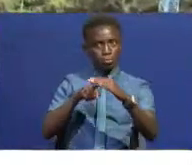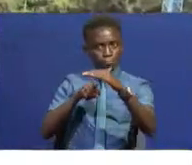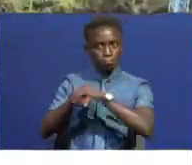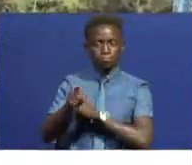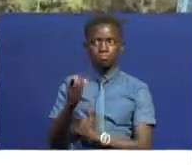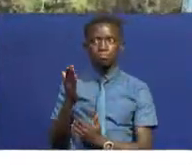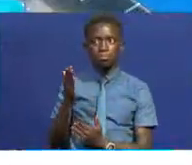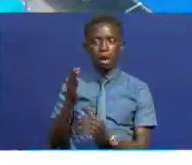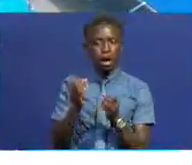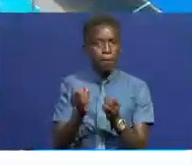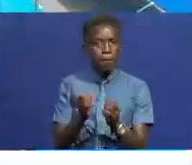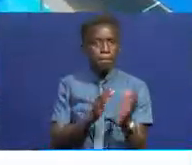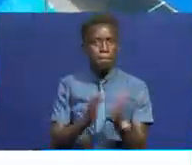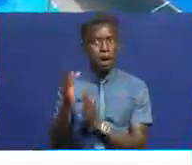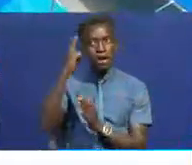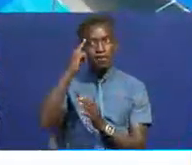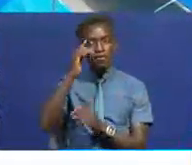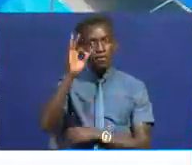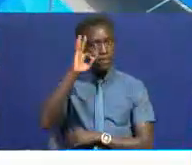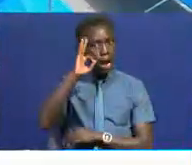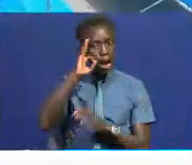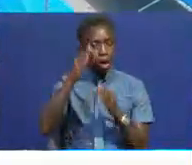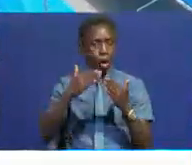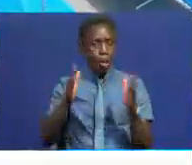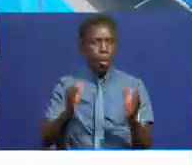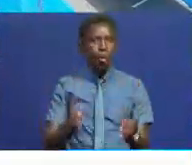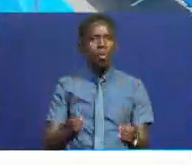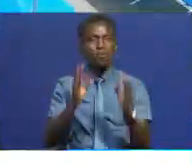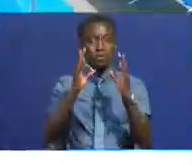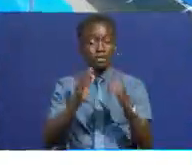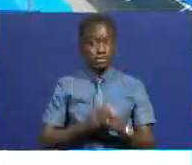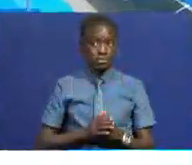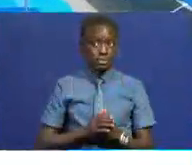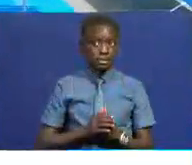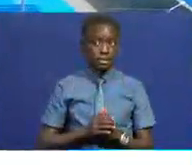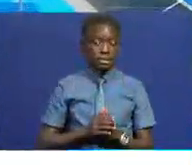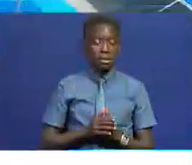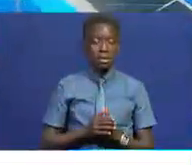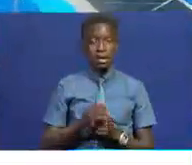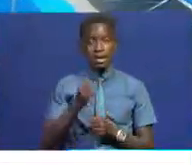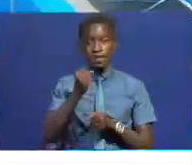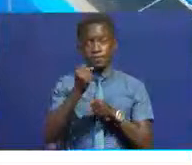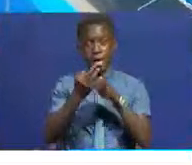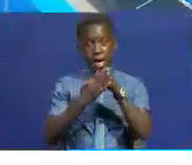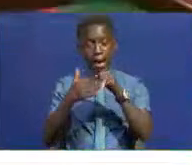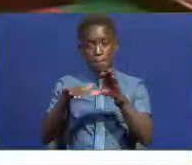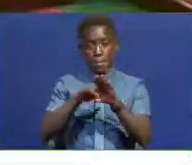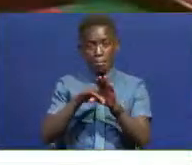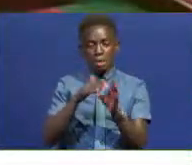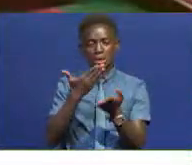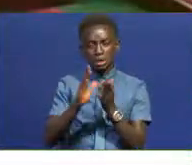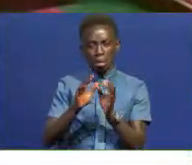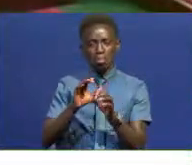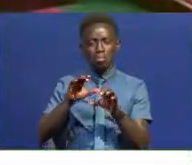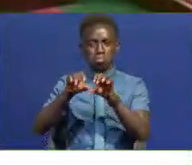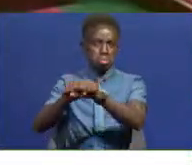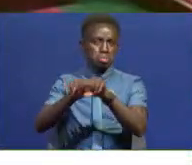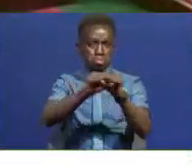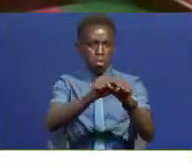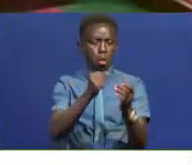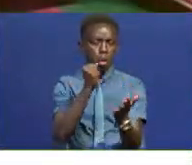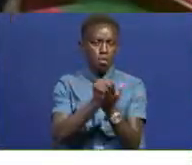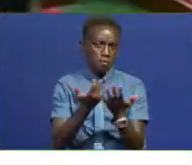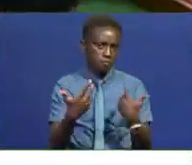official opening. As at Tuesday this week, 58 members had already occupied their new offices, even as a section